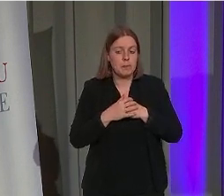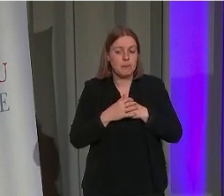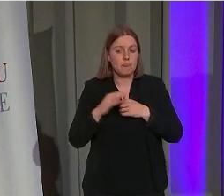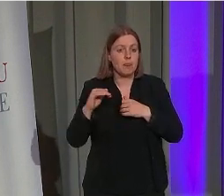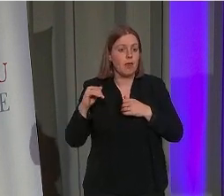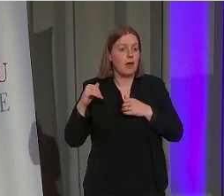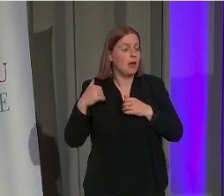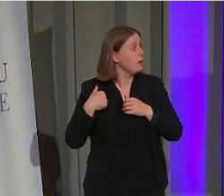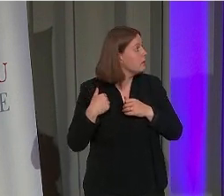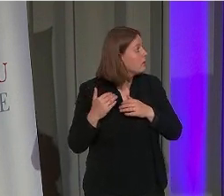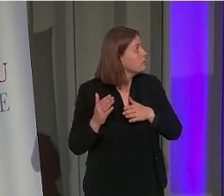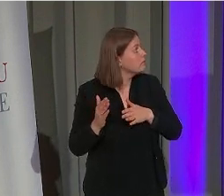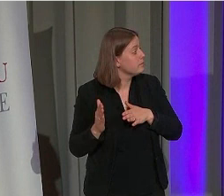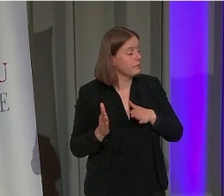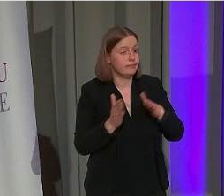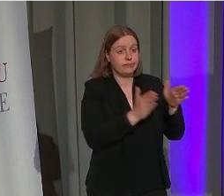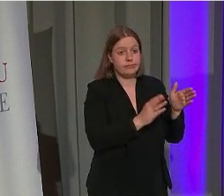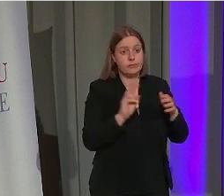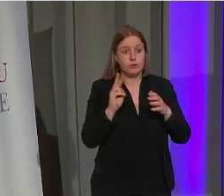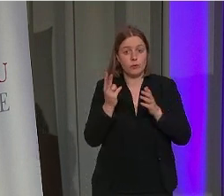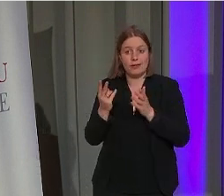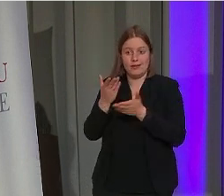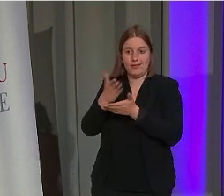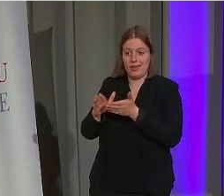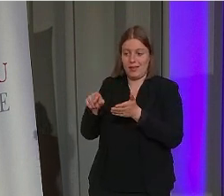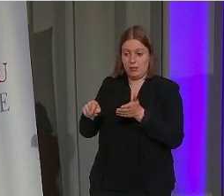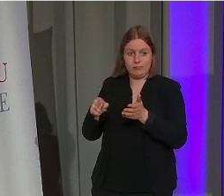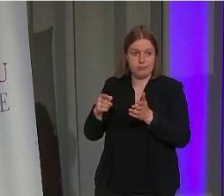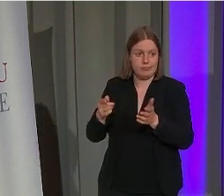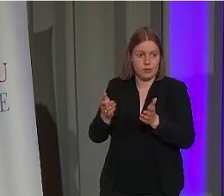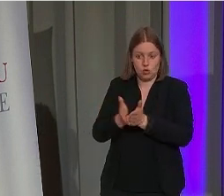And then we have the buildings